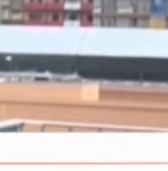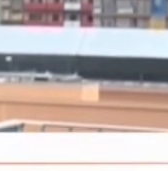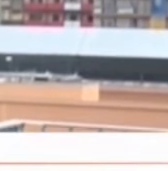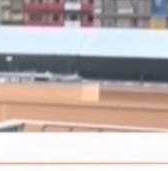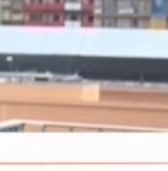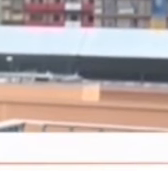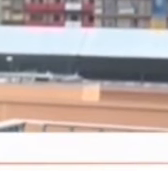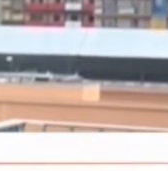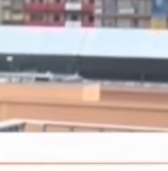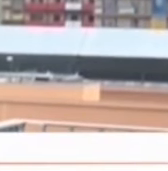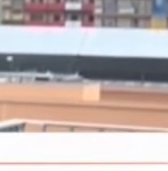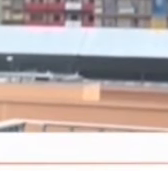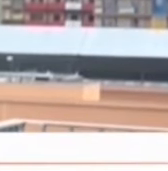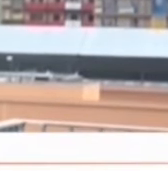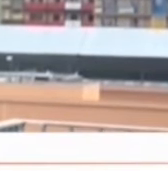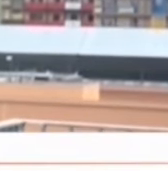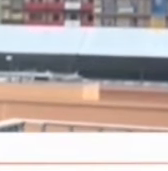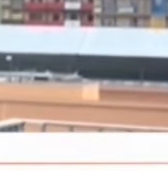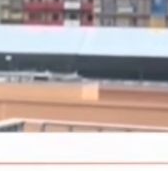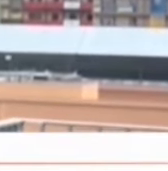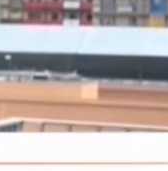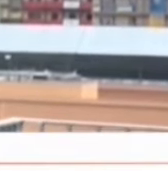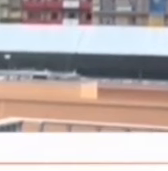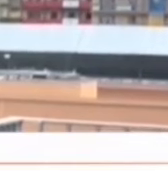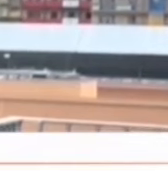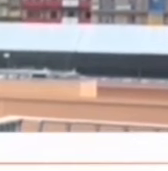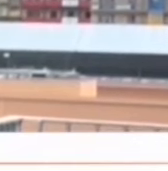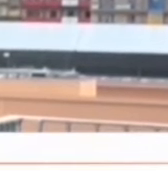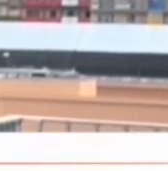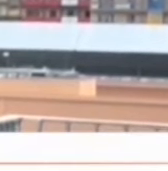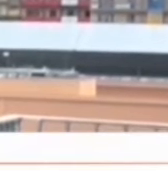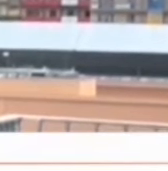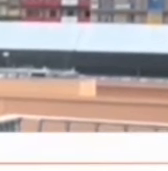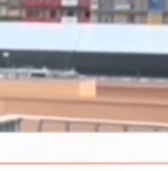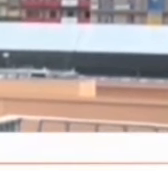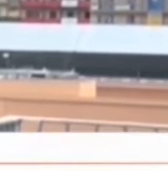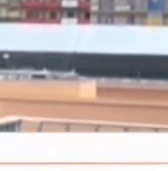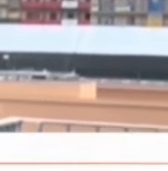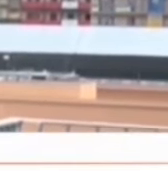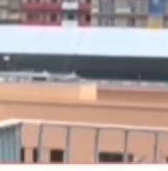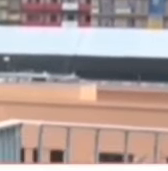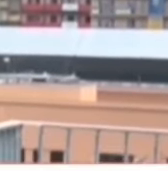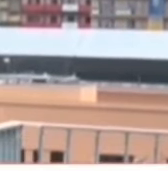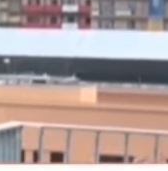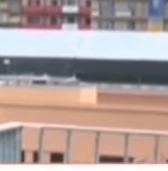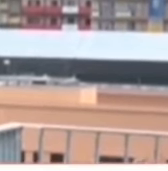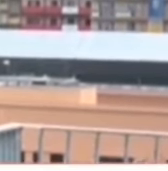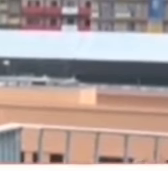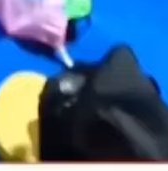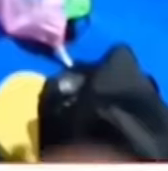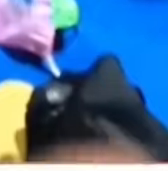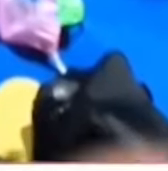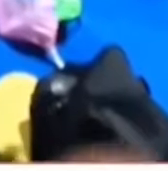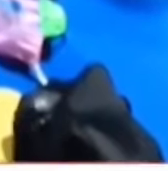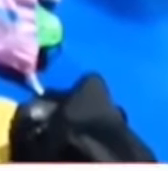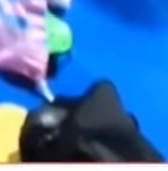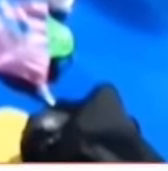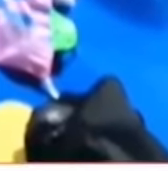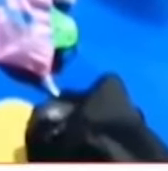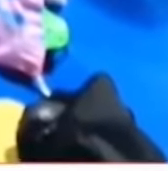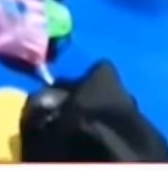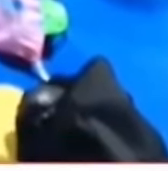from competitive rowing, but I also want to stay involved, especially with contributing towards Ugandan rowing and seeing the sport grow back home. Mu